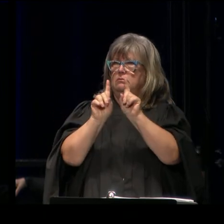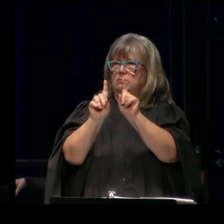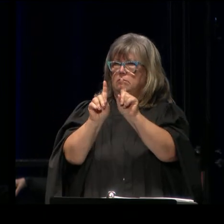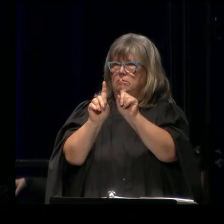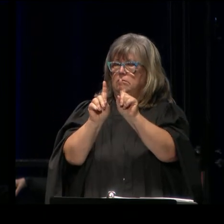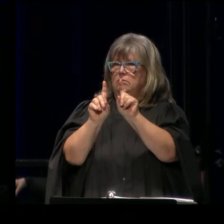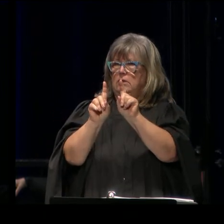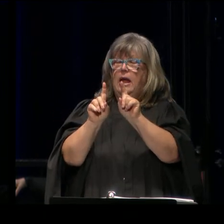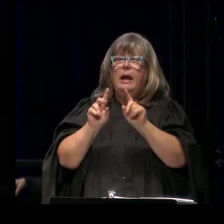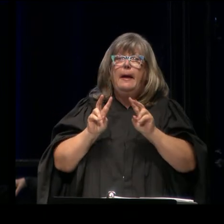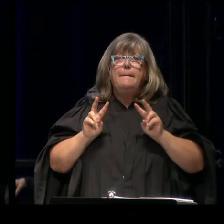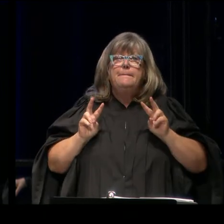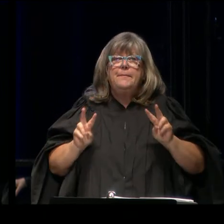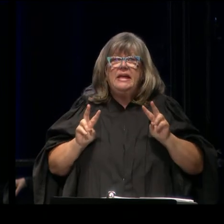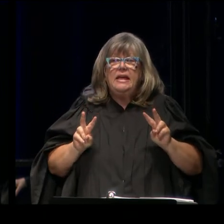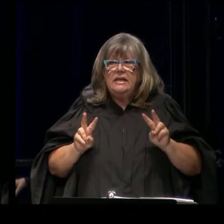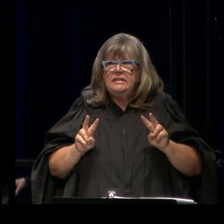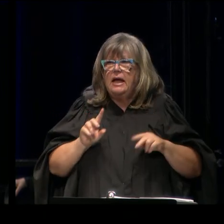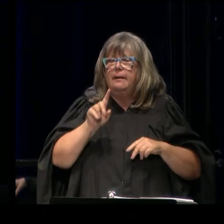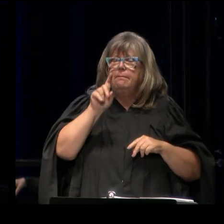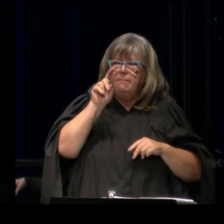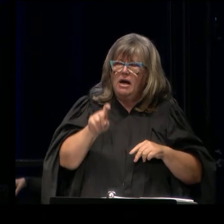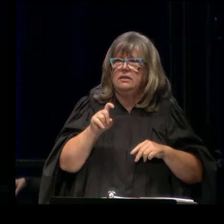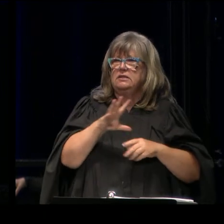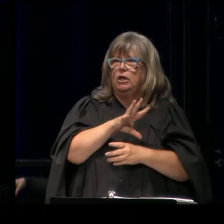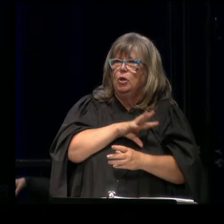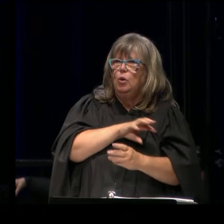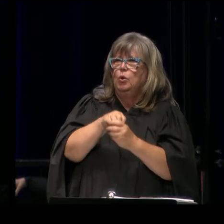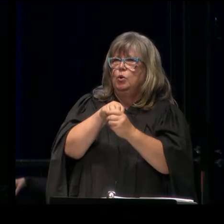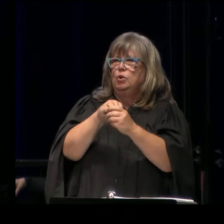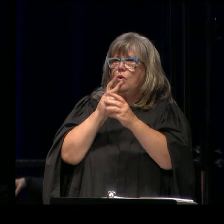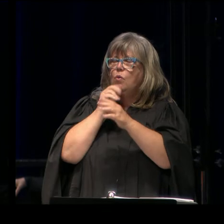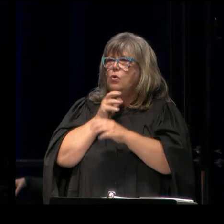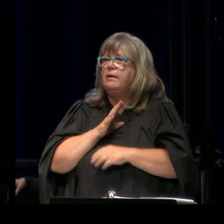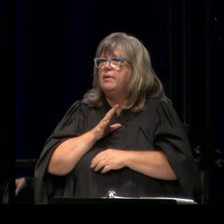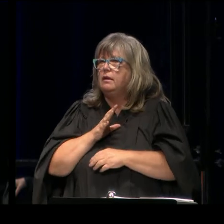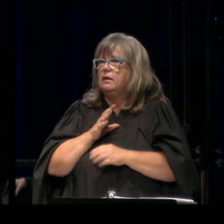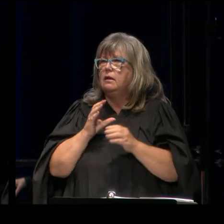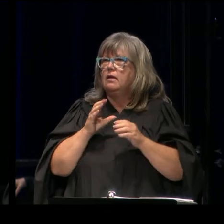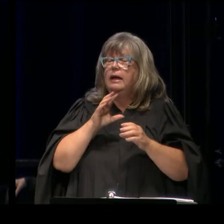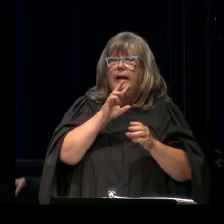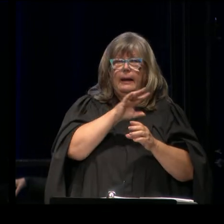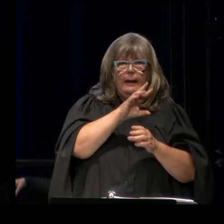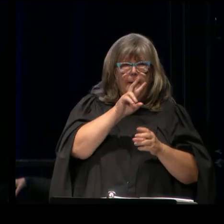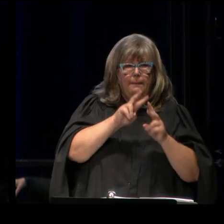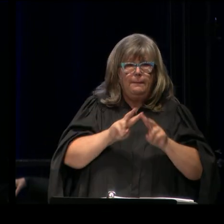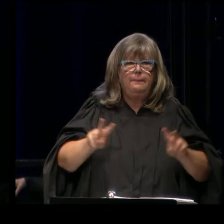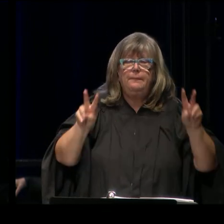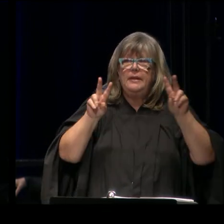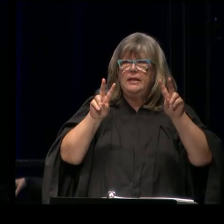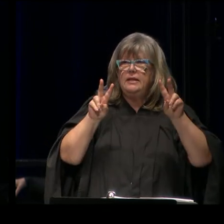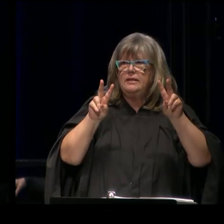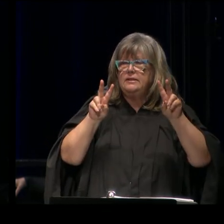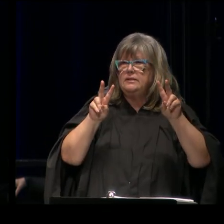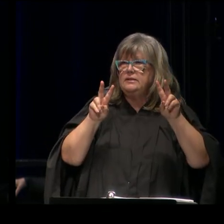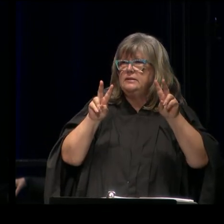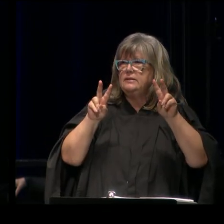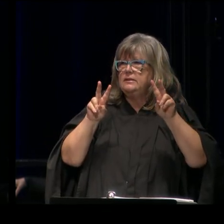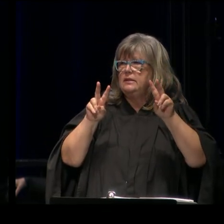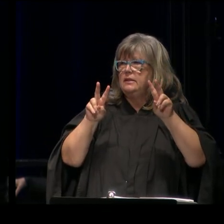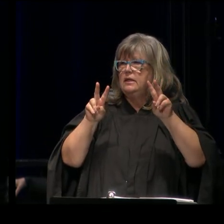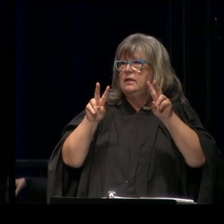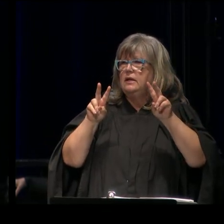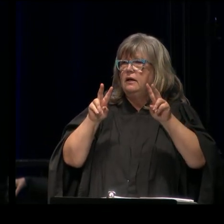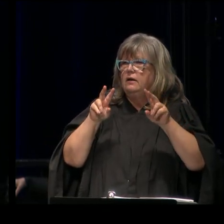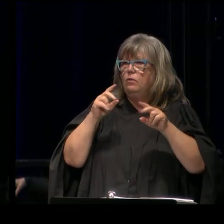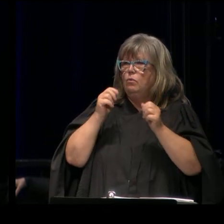is no peace without women, and there is no peace and respect of human rights.